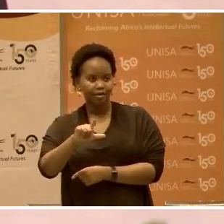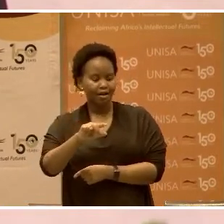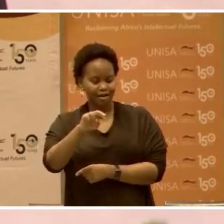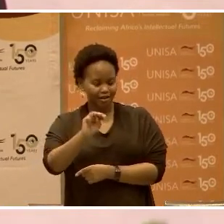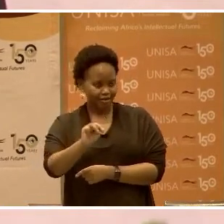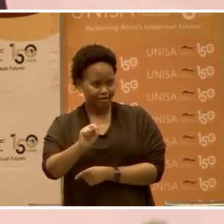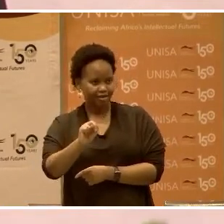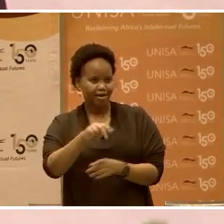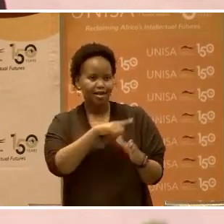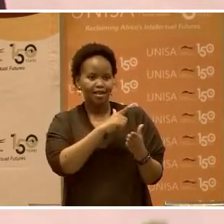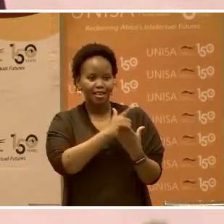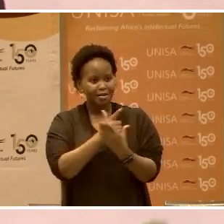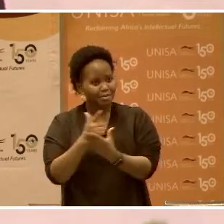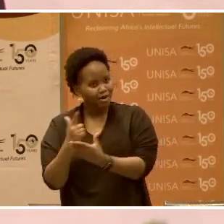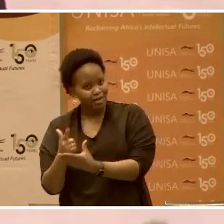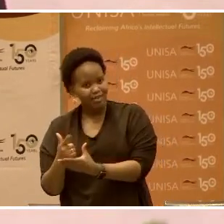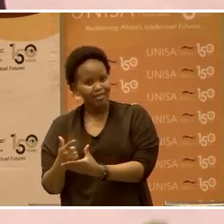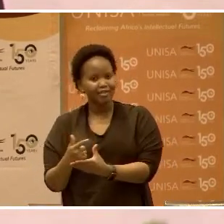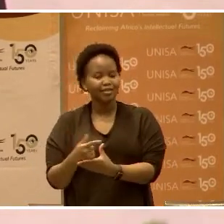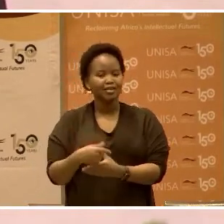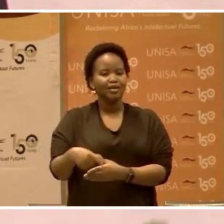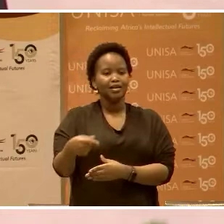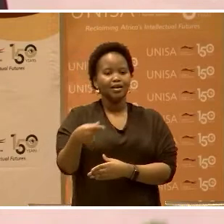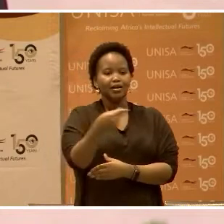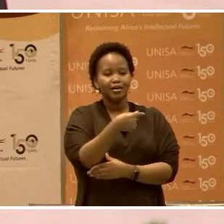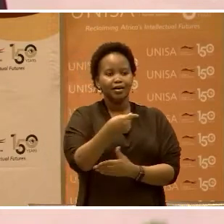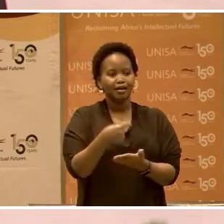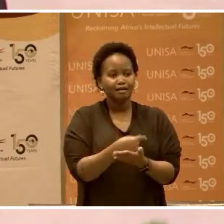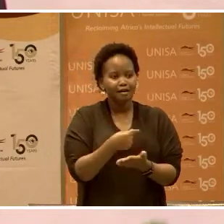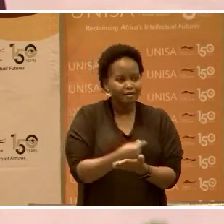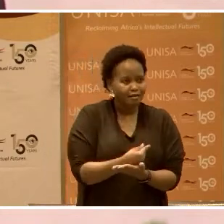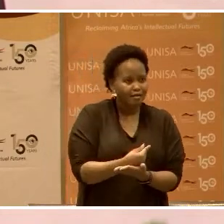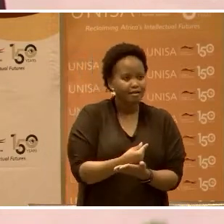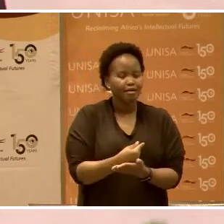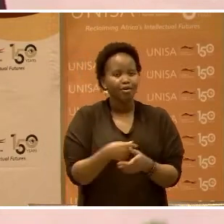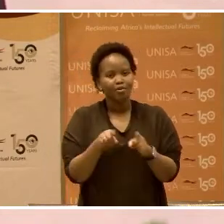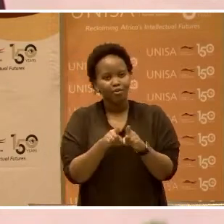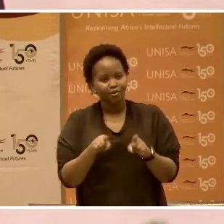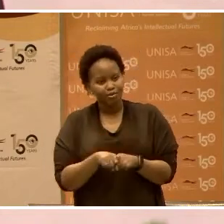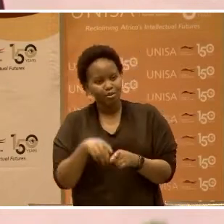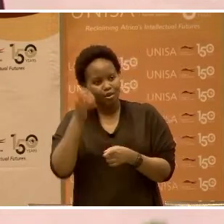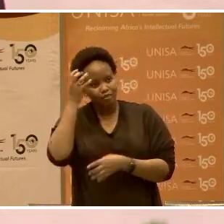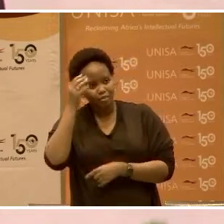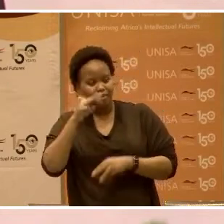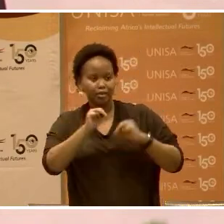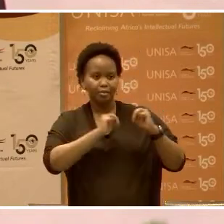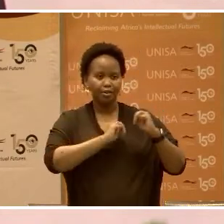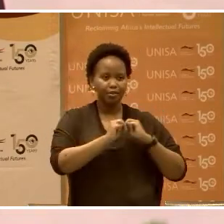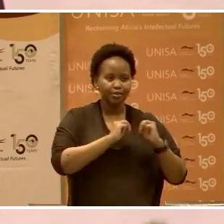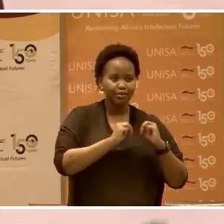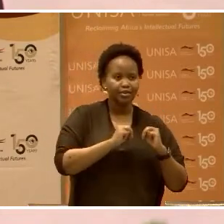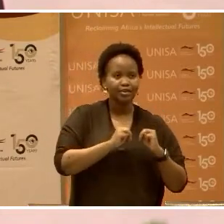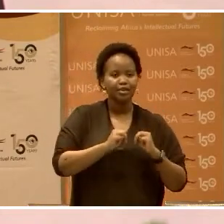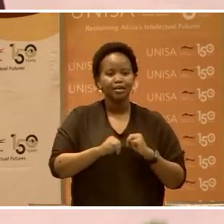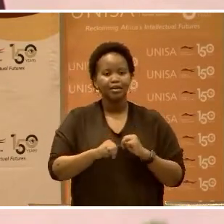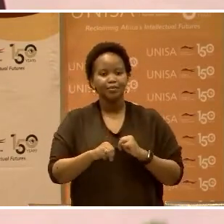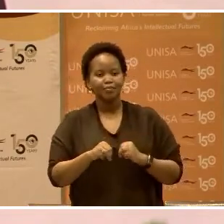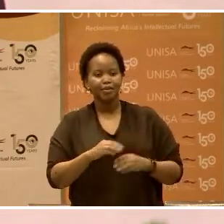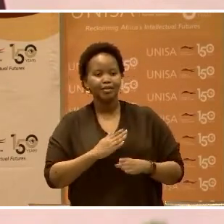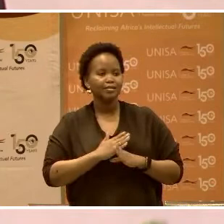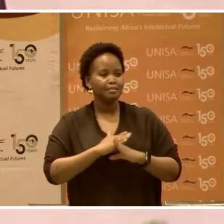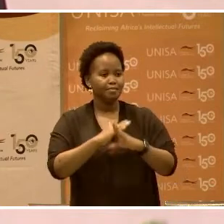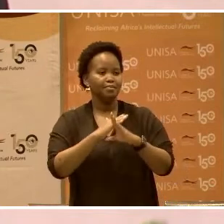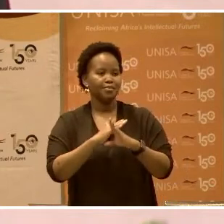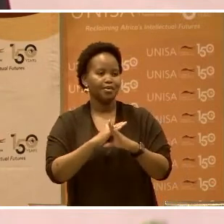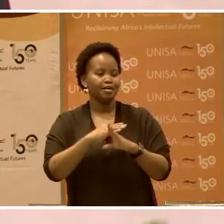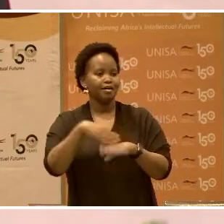Library Journal, Regional Journal of Information and Knowledge Management, Zambian Journal of